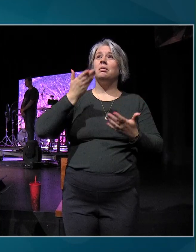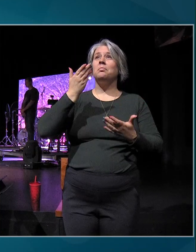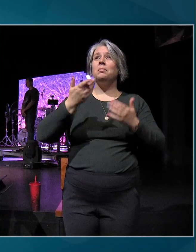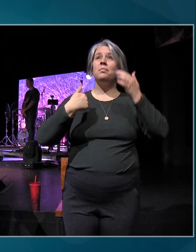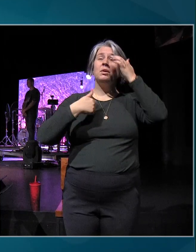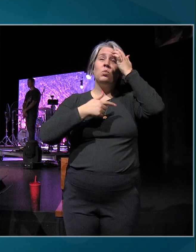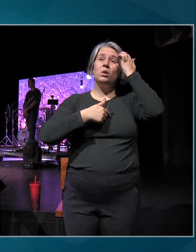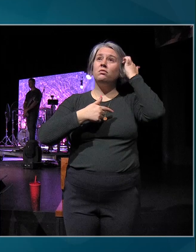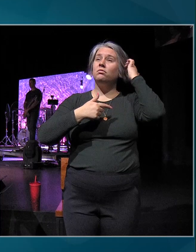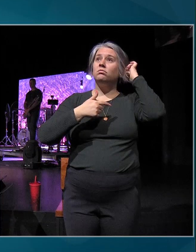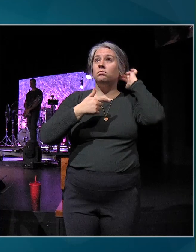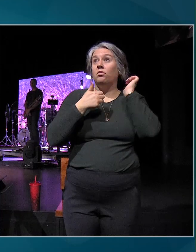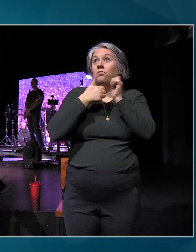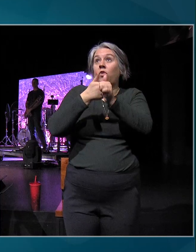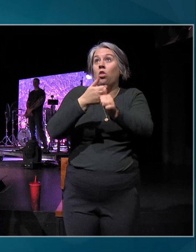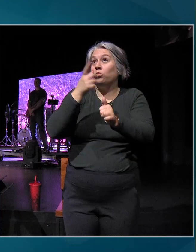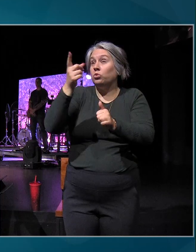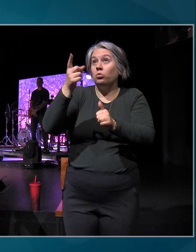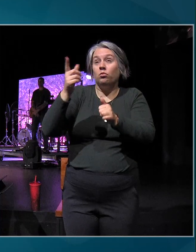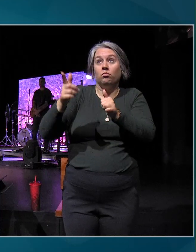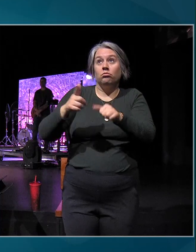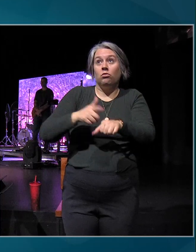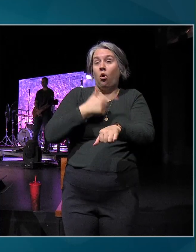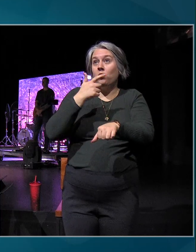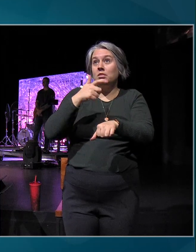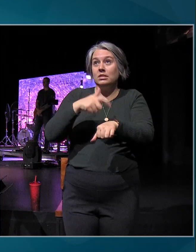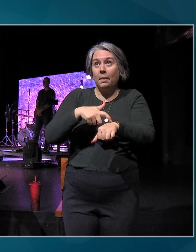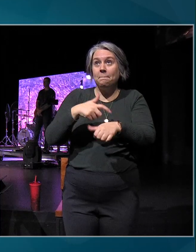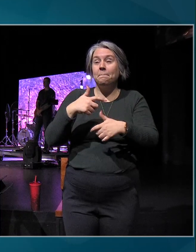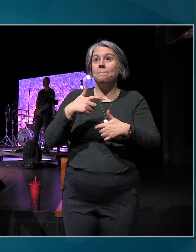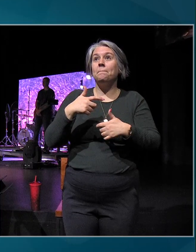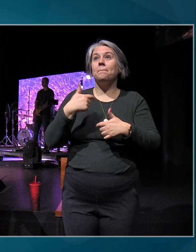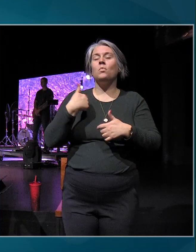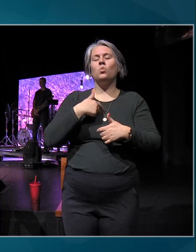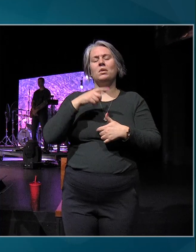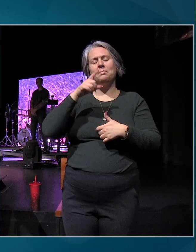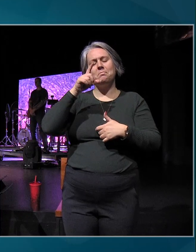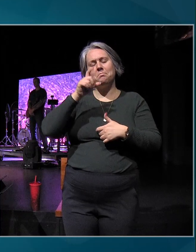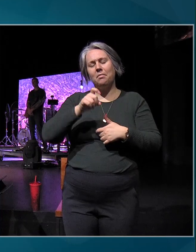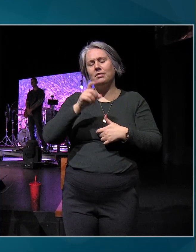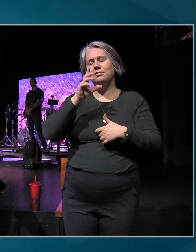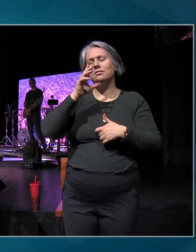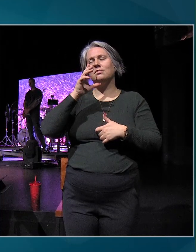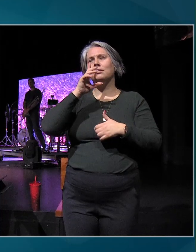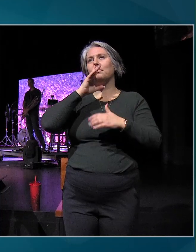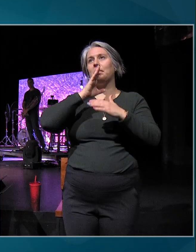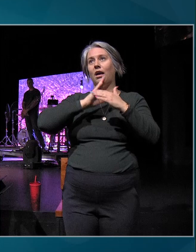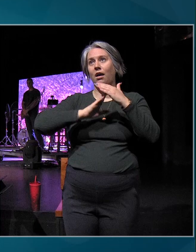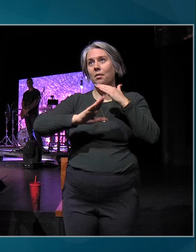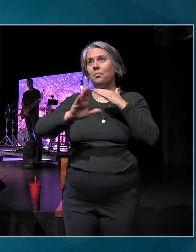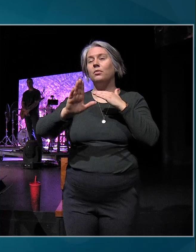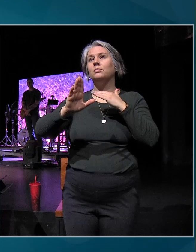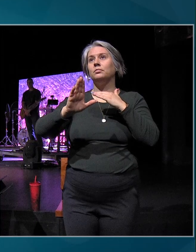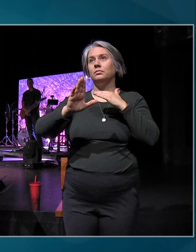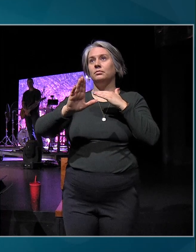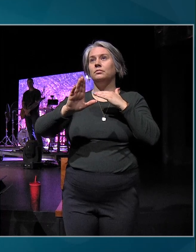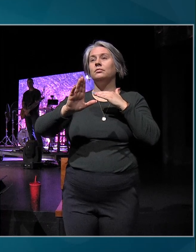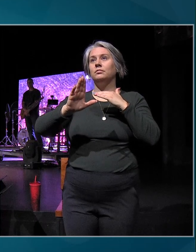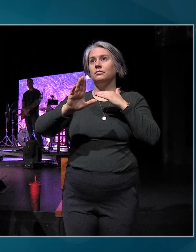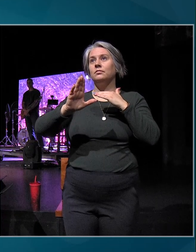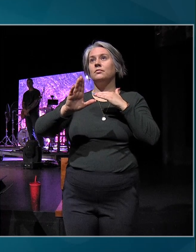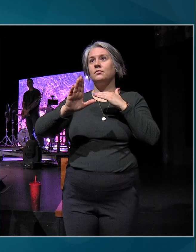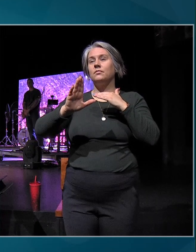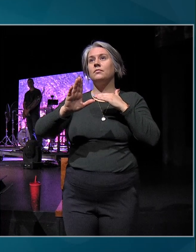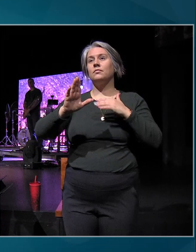long time, God, there was mercy awaiting that Pharisee if he would have humbled himself, just like there was mercy for the sinner. And God,